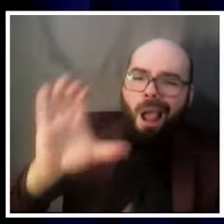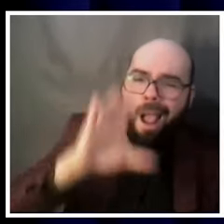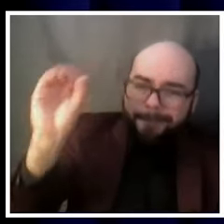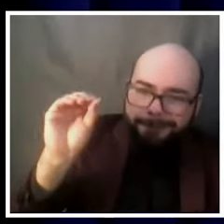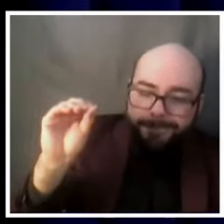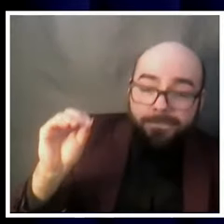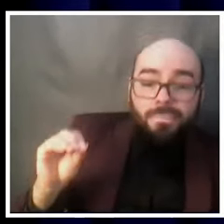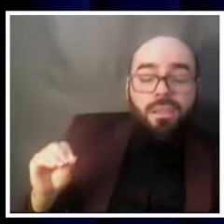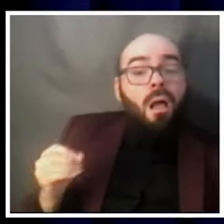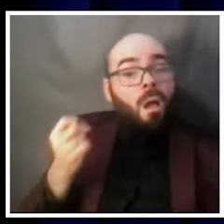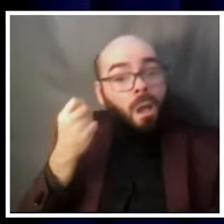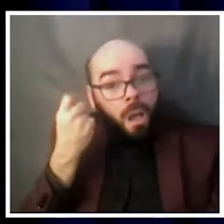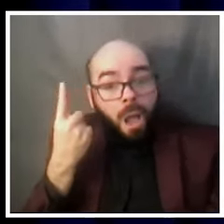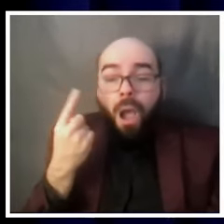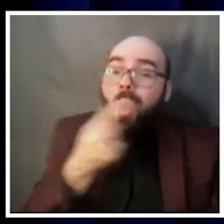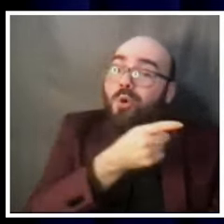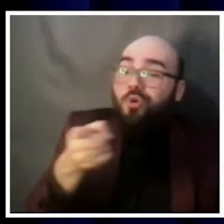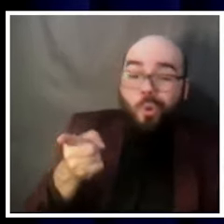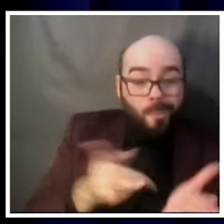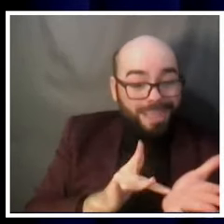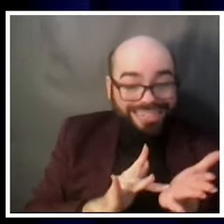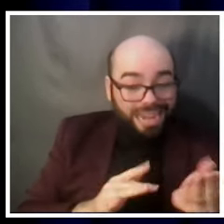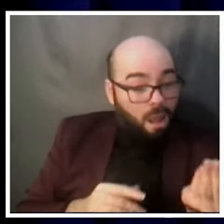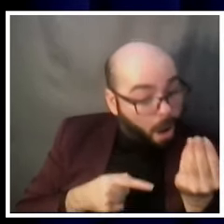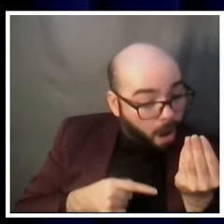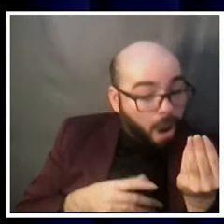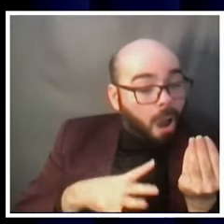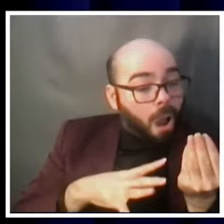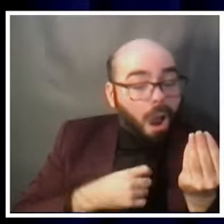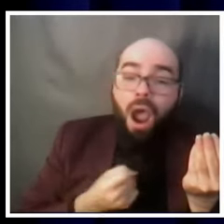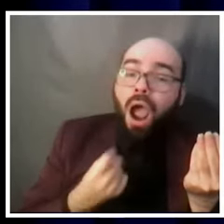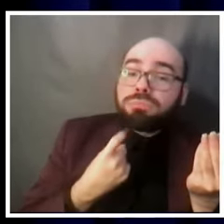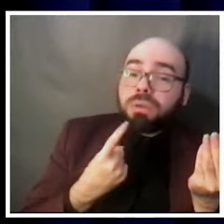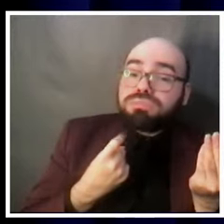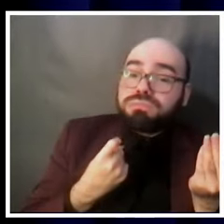took a prescription you had from a drug company in America.